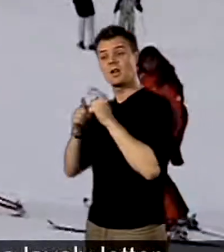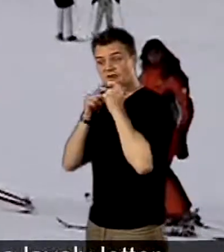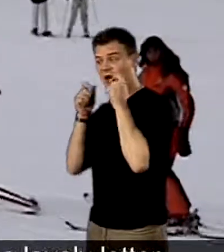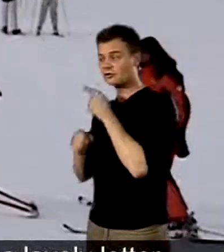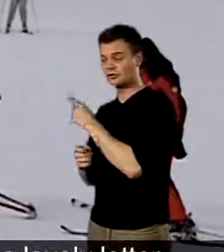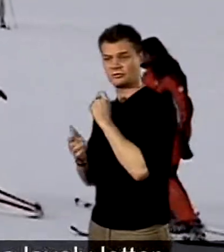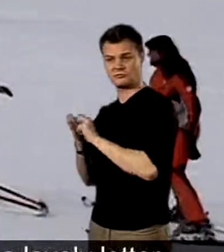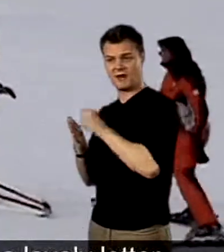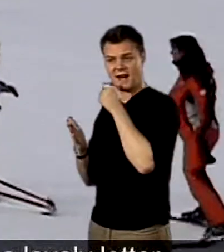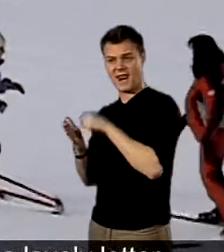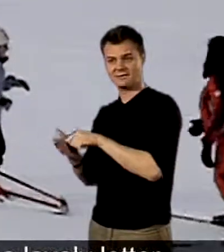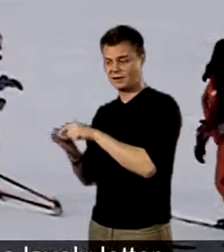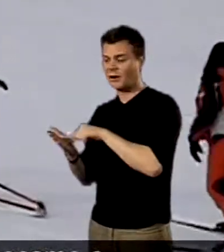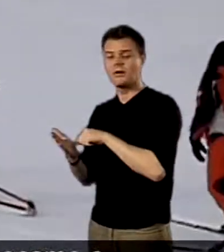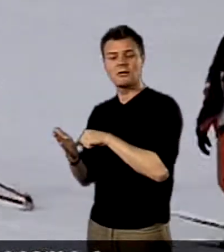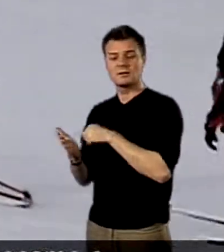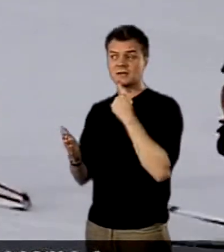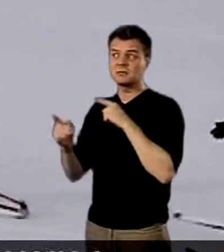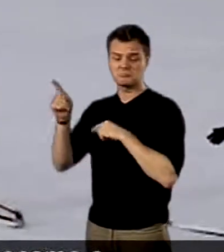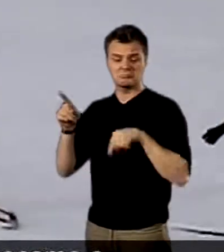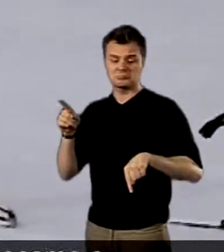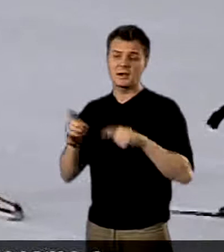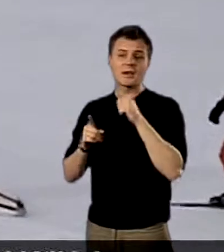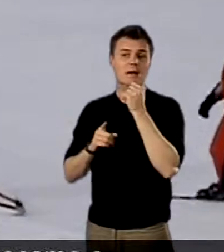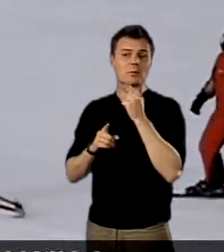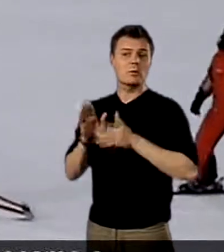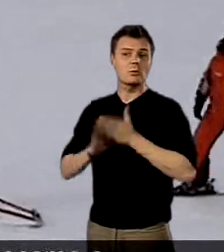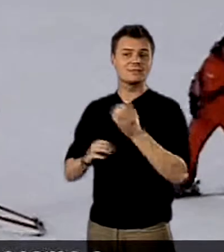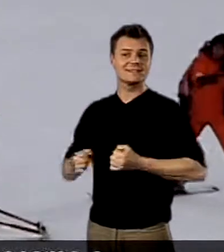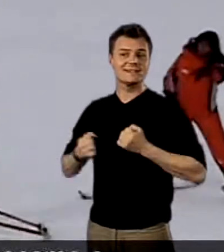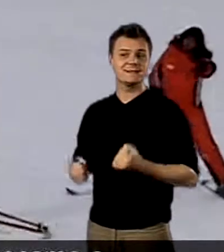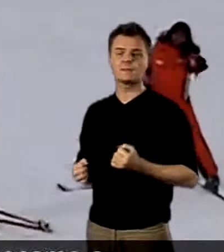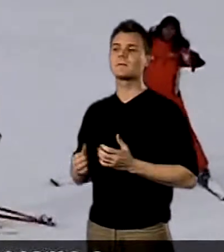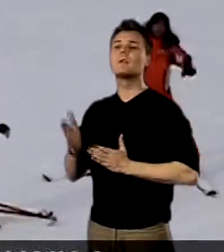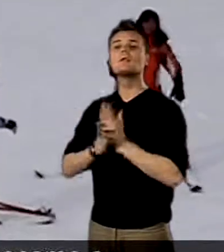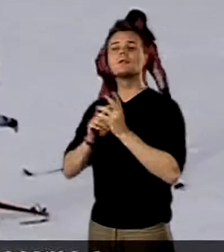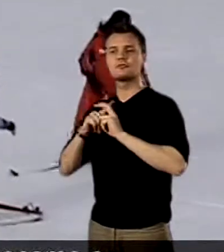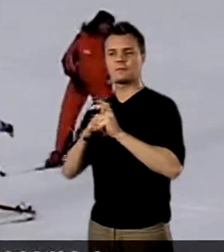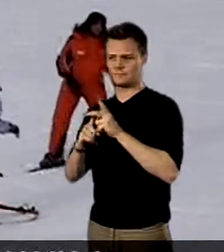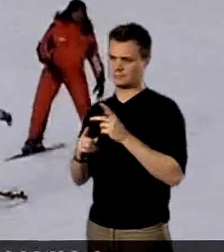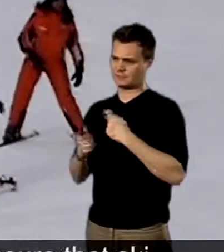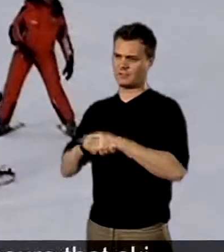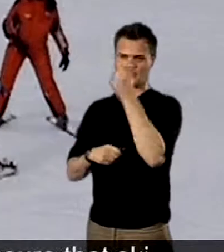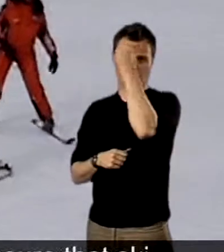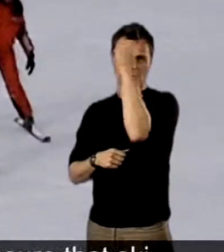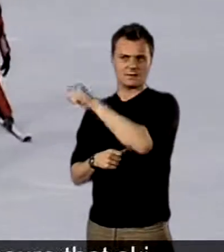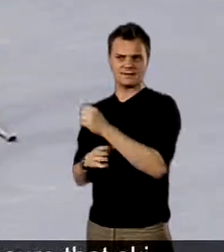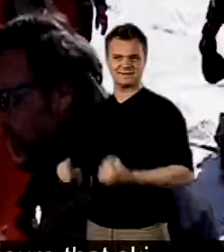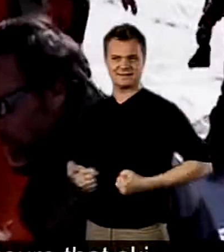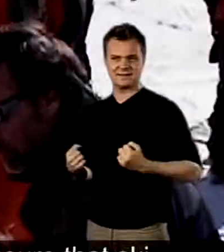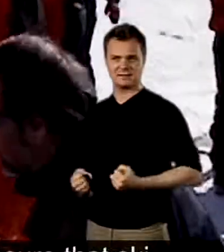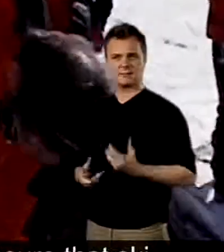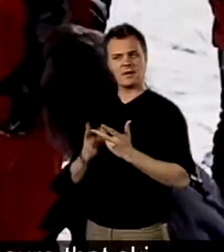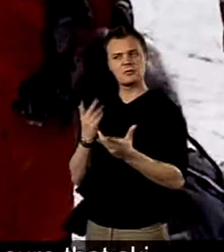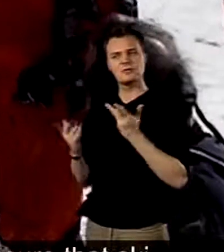each year to say that they are capable of skiing. Through school trips, Ellie has become a competent skier. Another reasonable adjustment made is that Hall Green